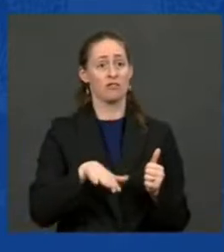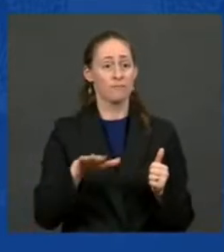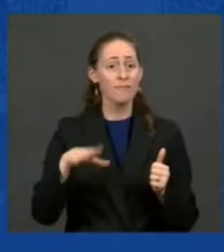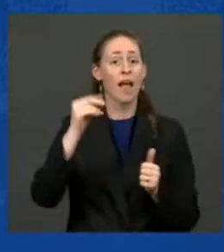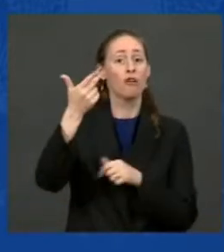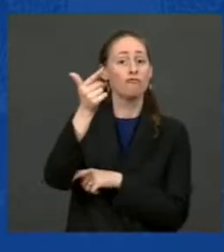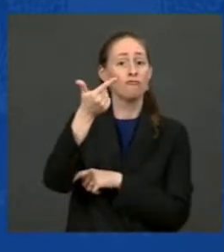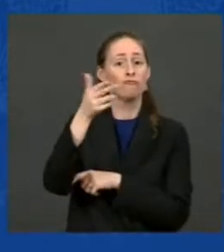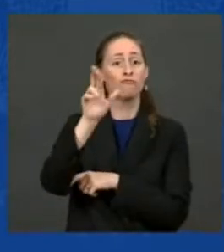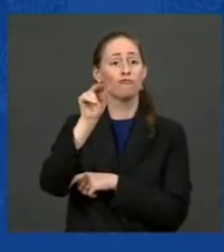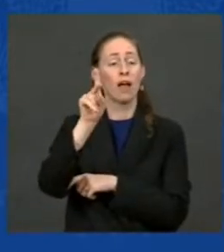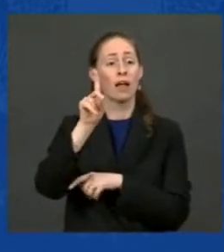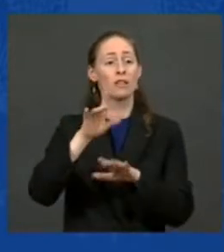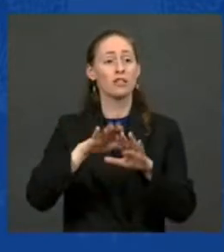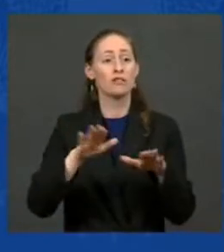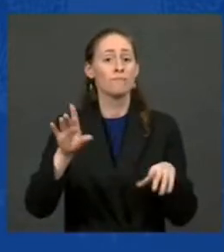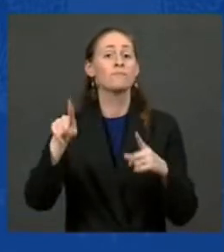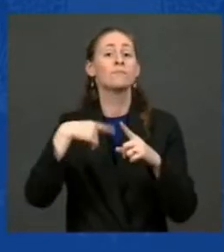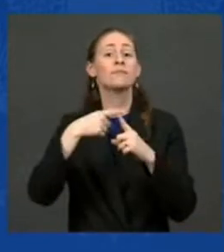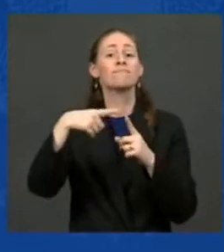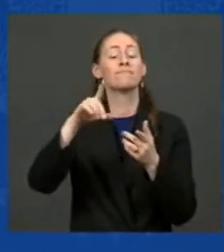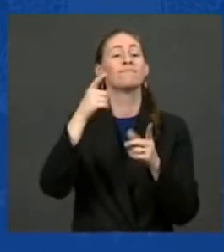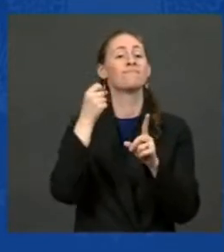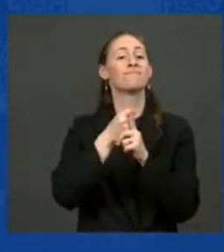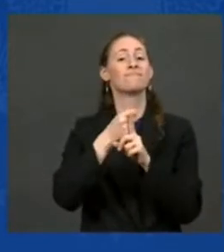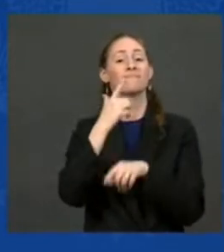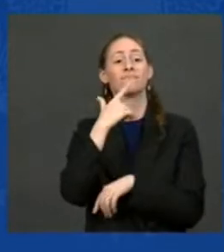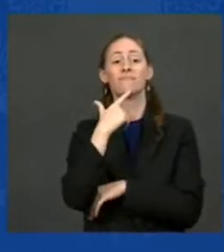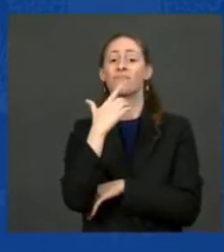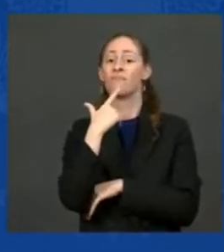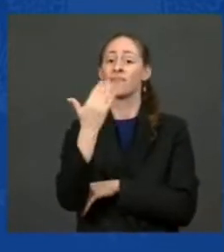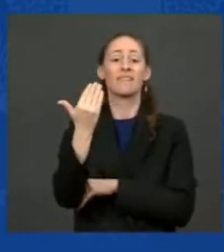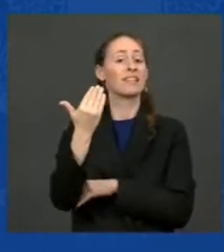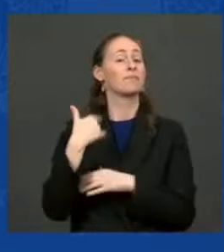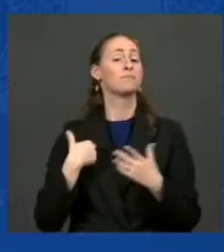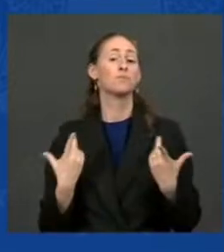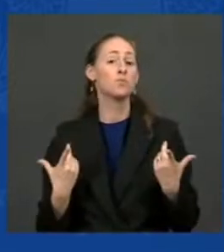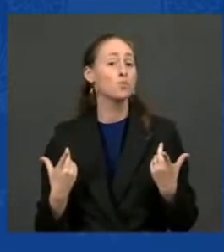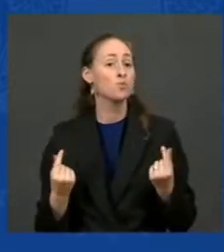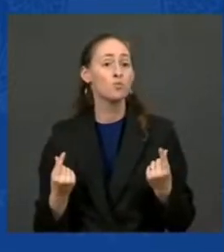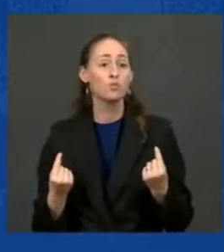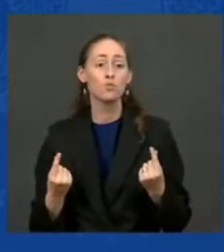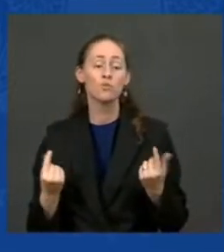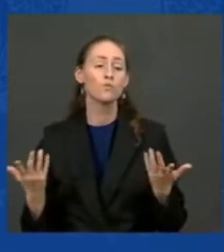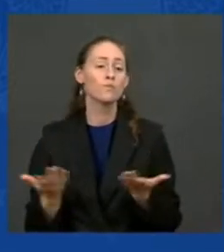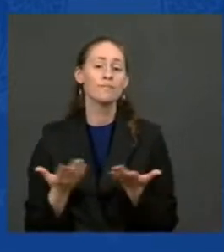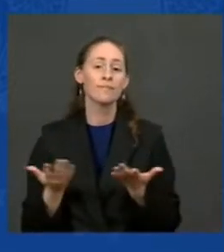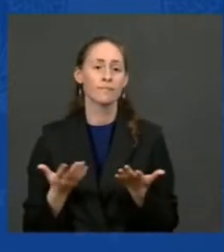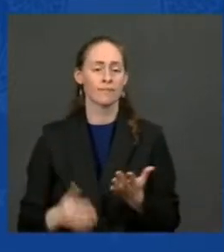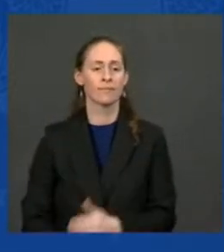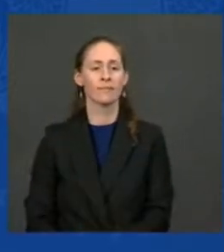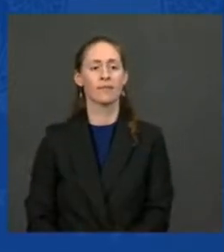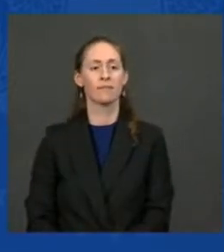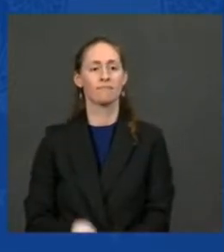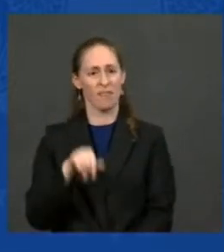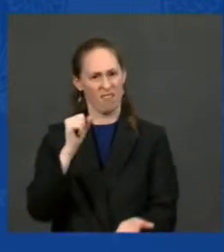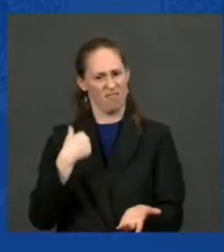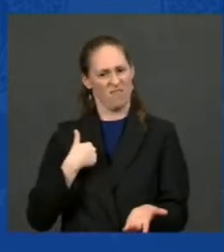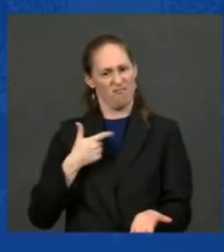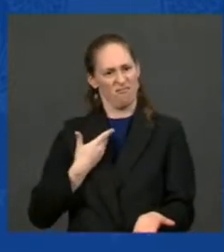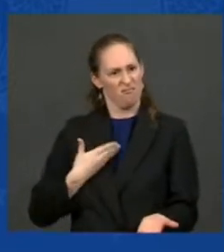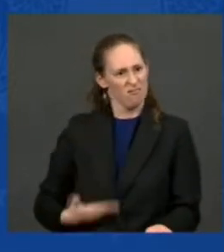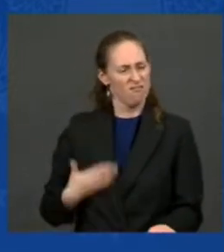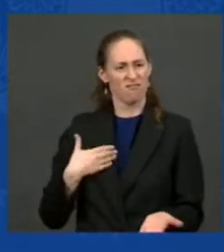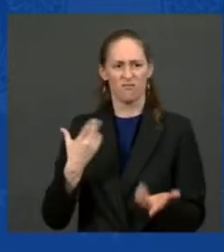age of 15, the first thing I've done, my word is abiding, is put them on an